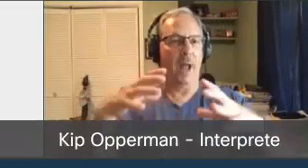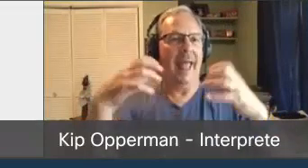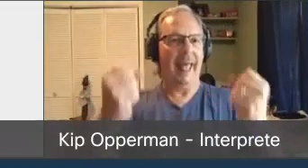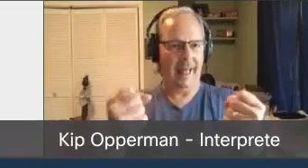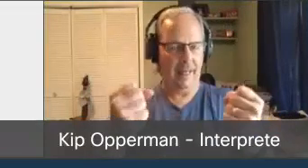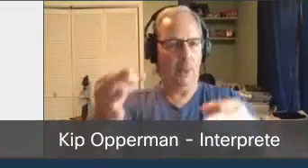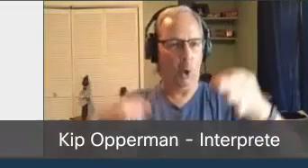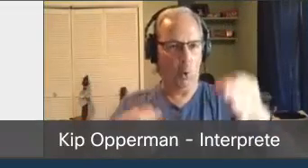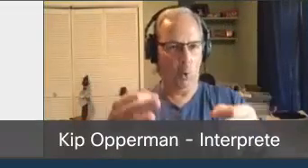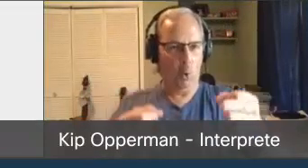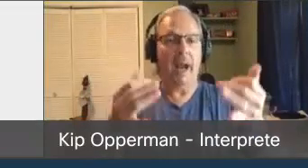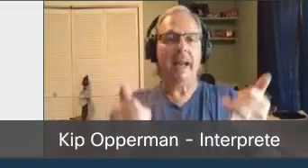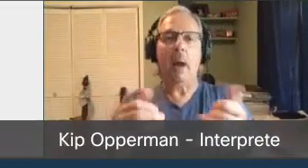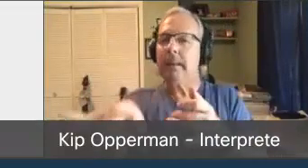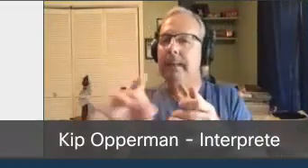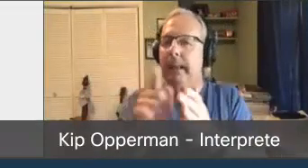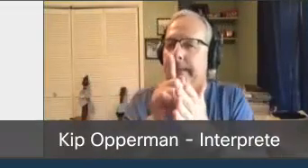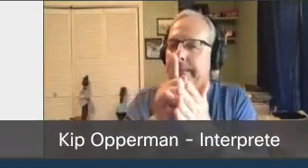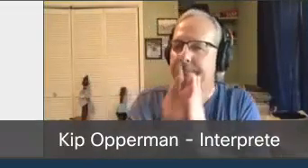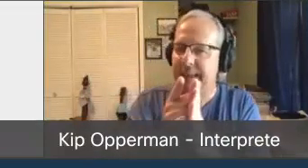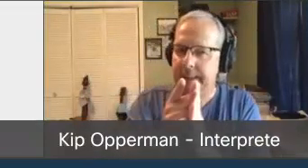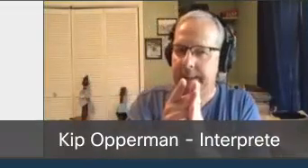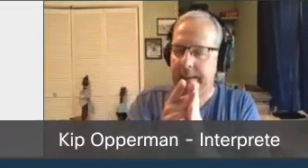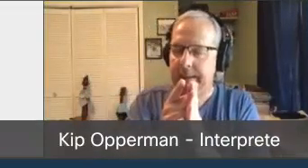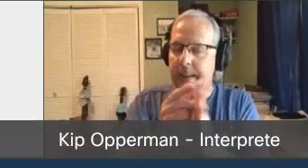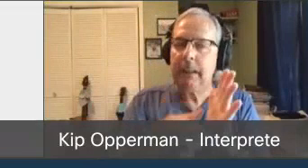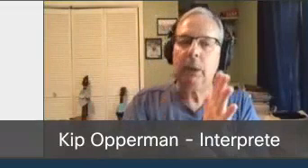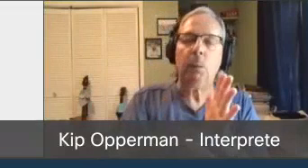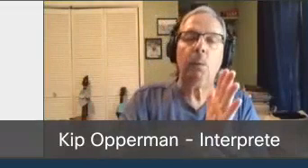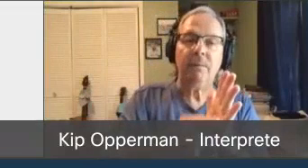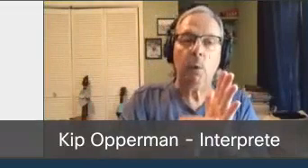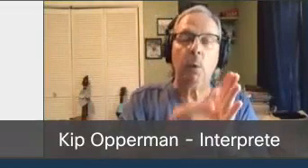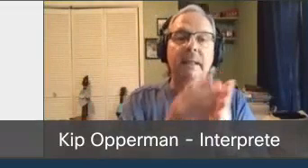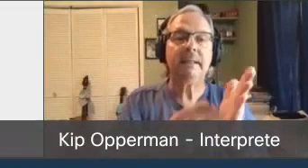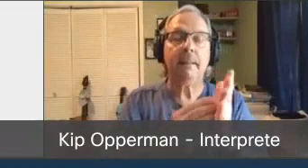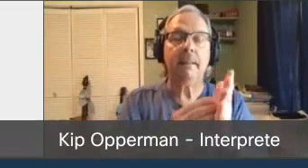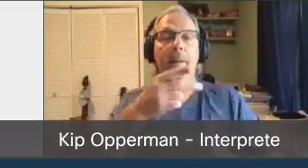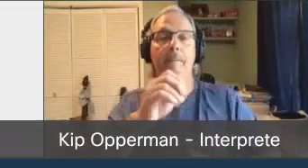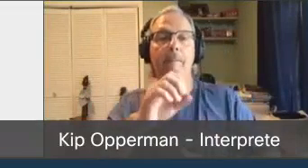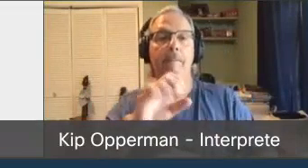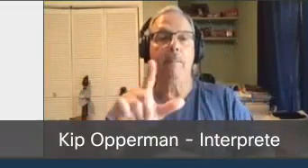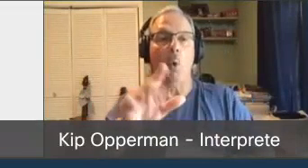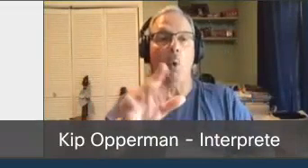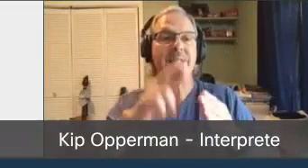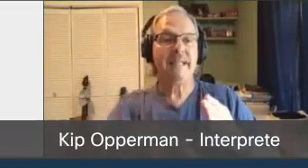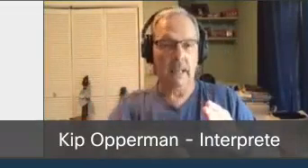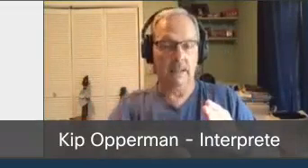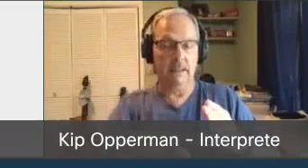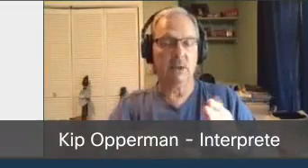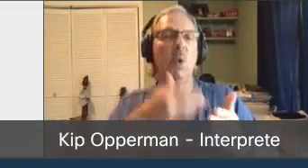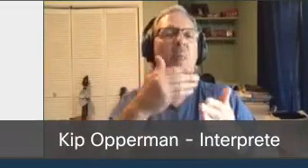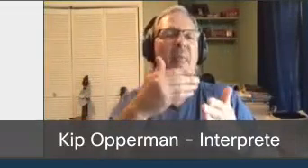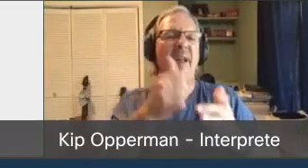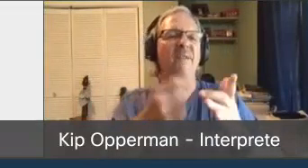now I would like to take just a minute to review some of our poll results. So thank you to everyone who